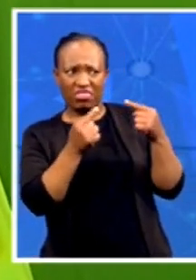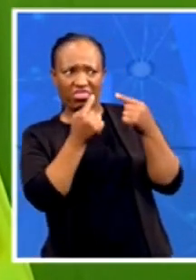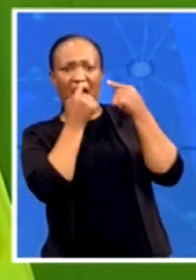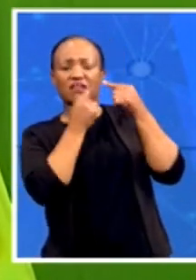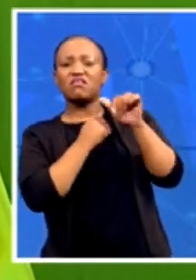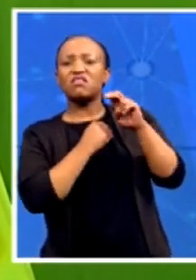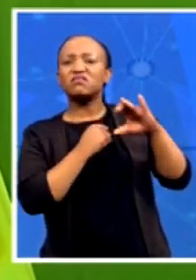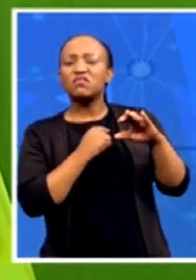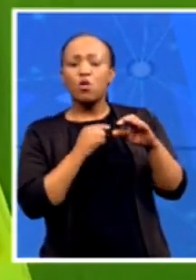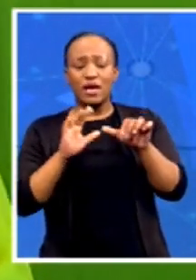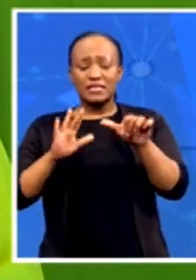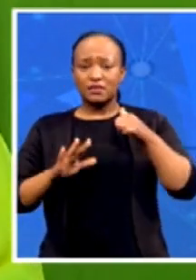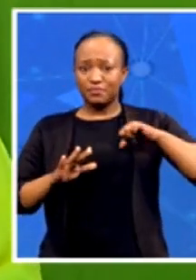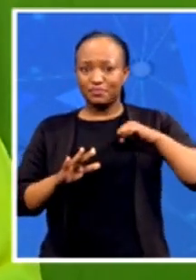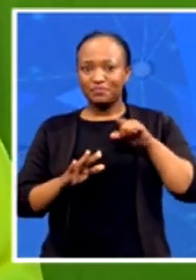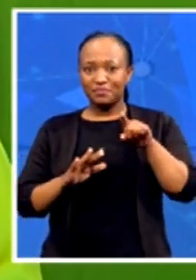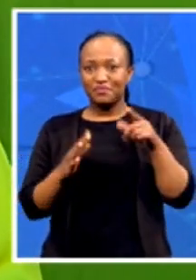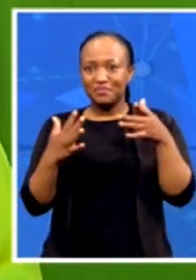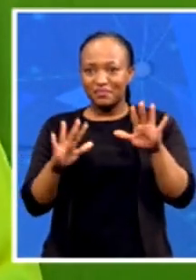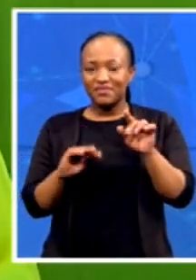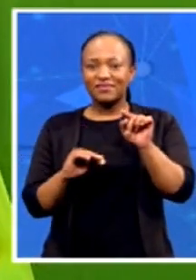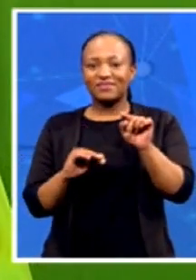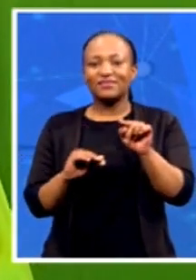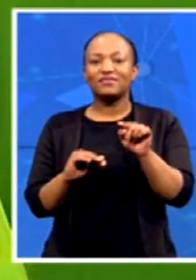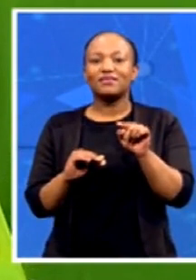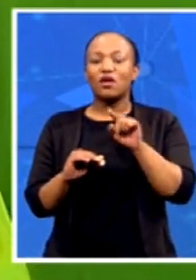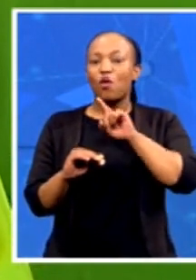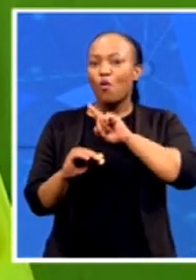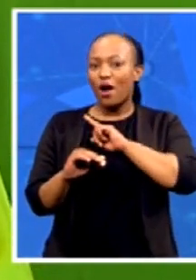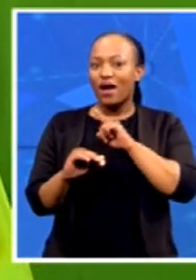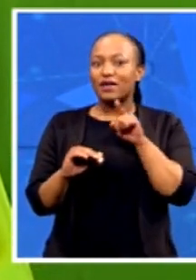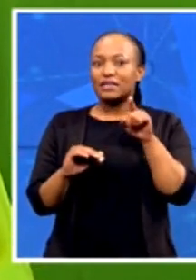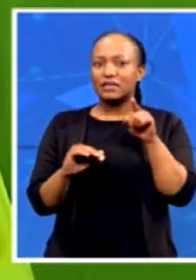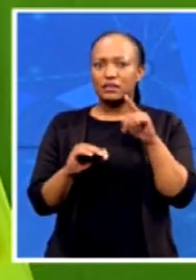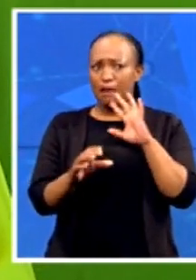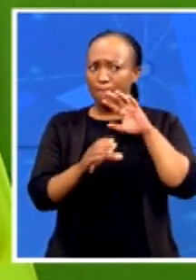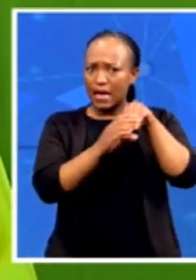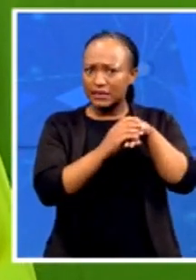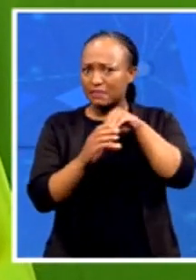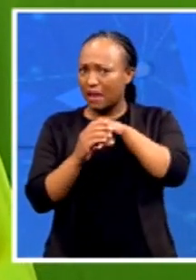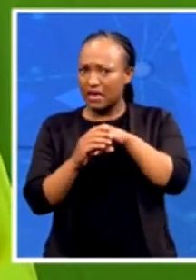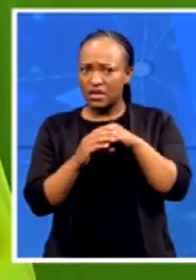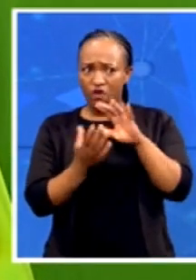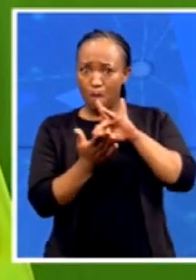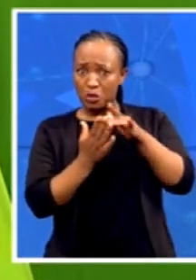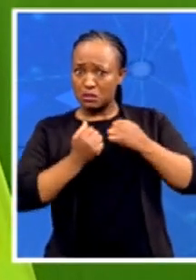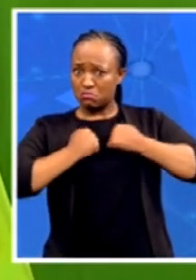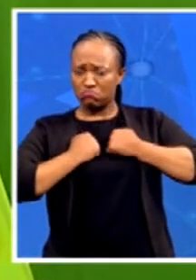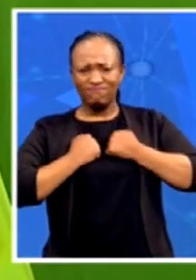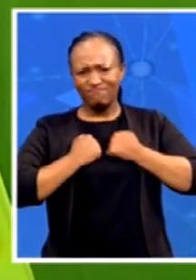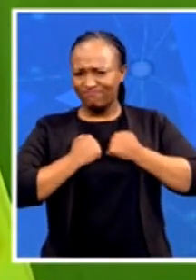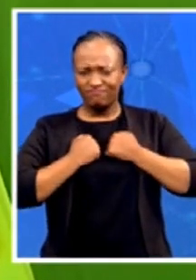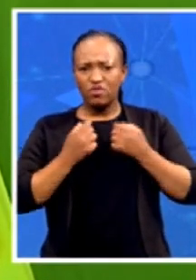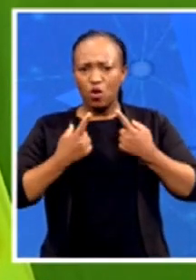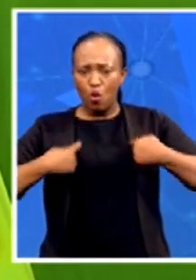to participate in, we did not participate to be in opposition benches. We are participating. We took a